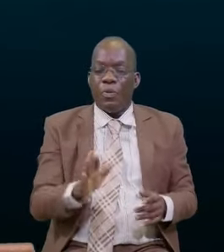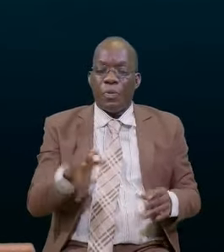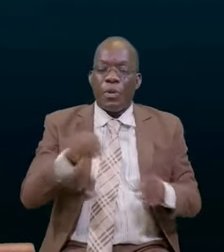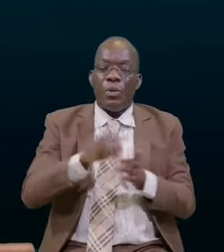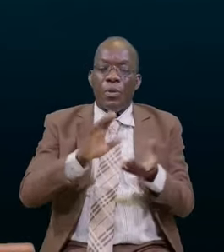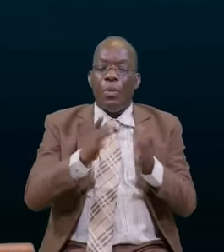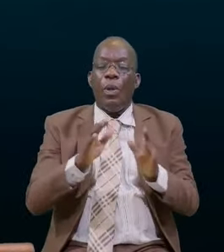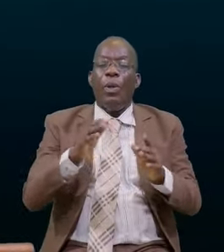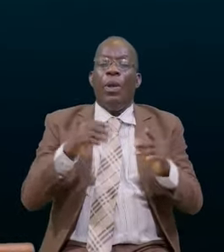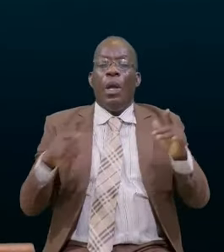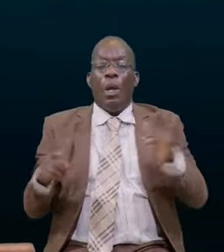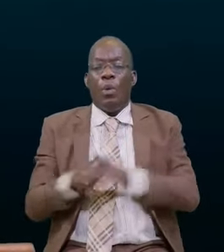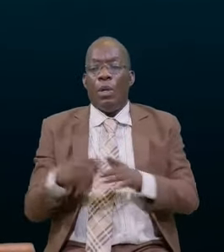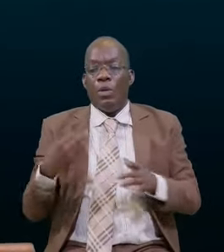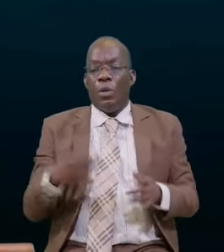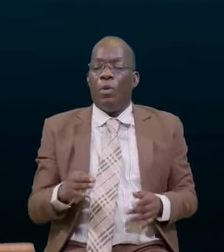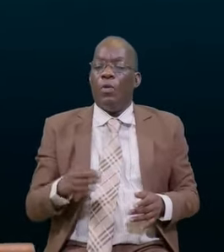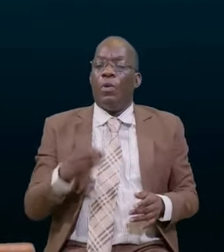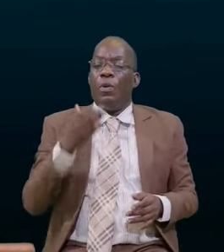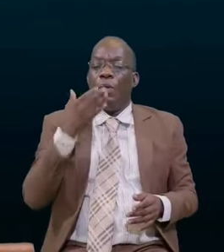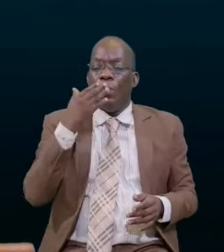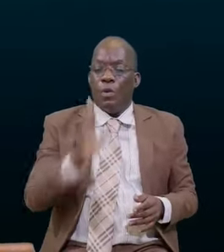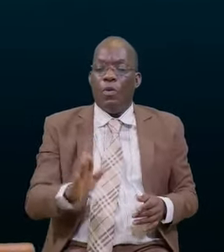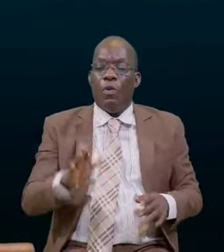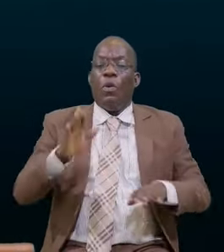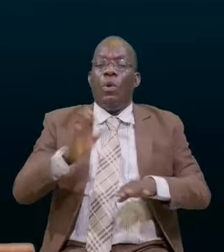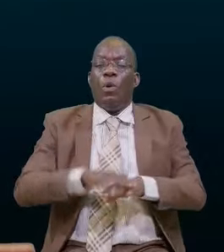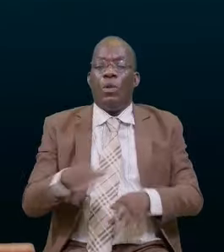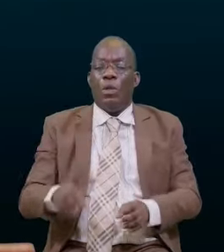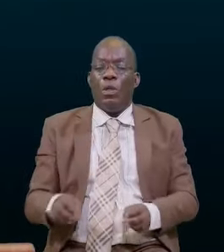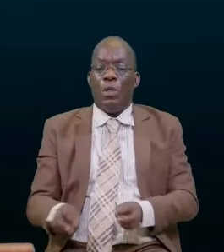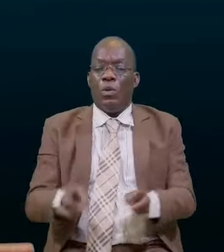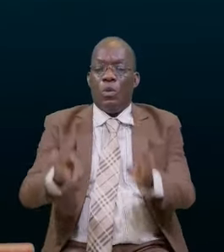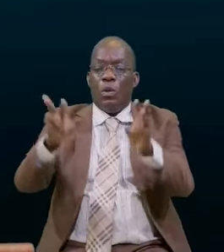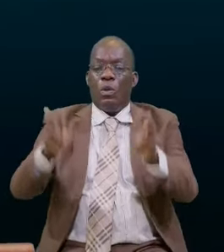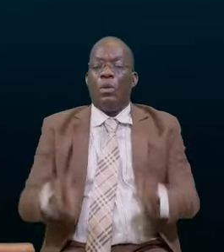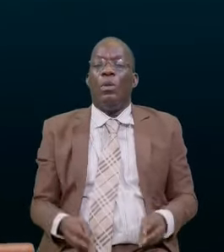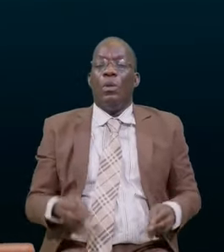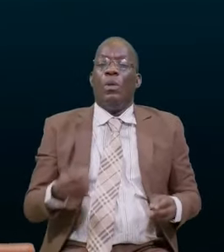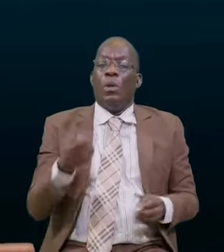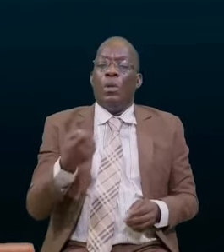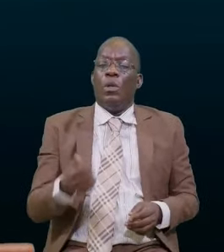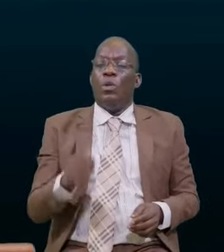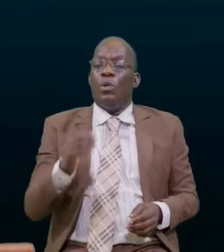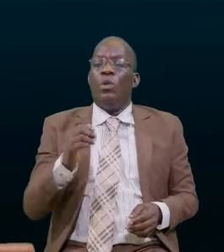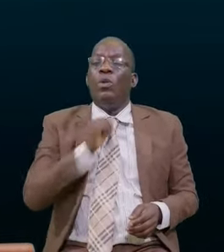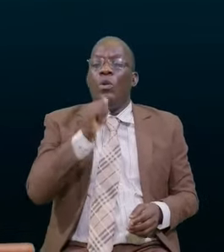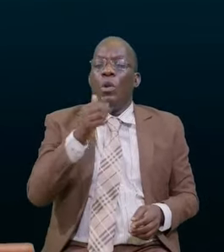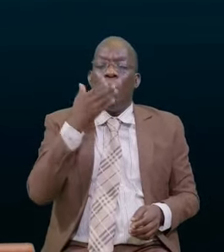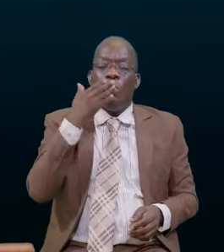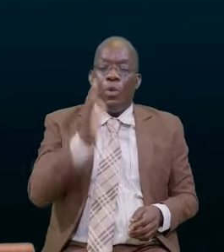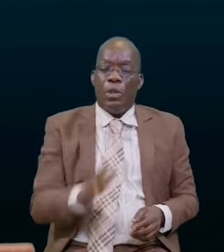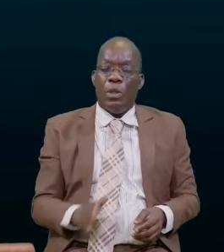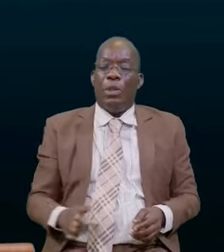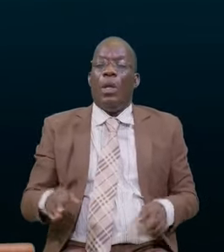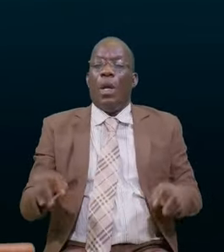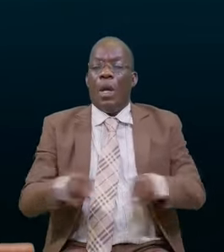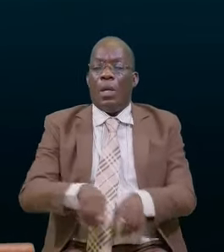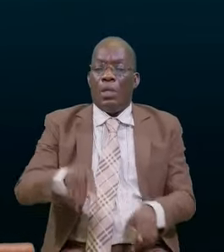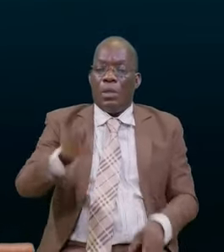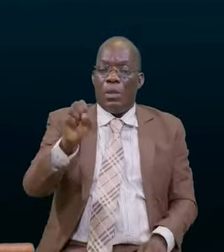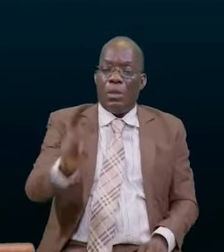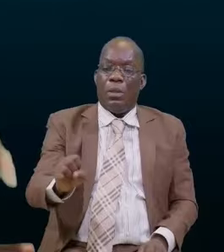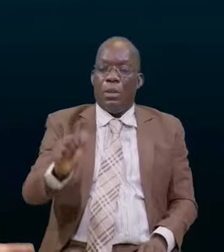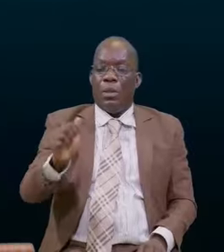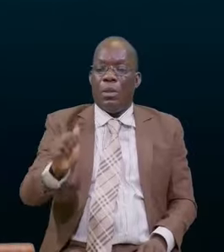street abstain from all appearance of evil little impatience like sa's impatience can also